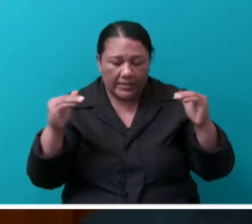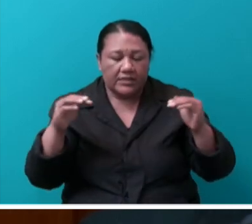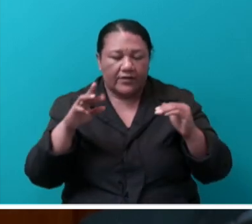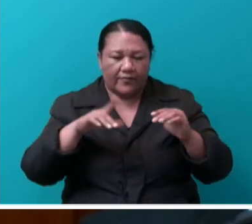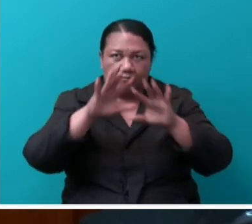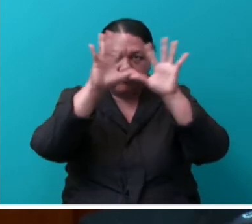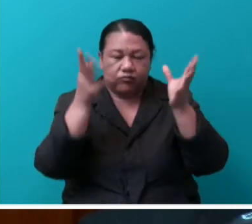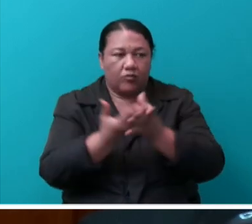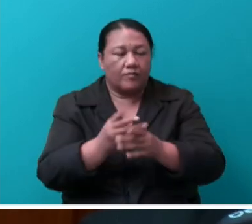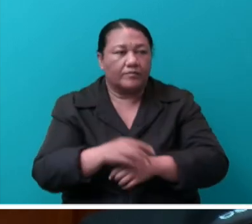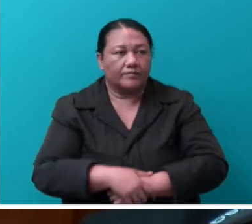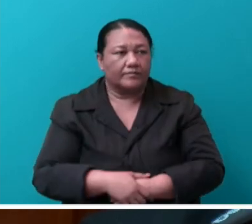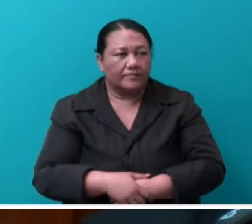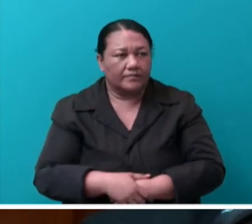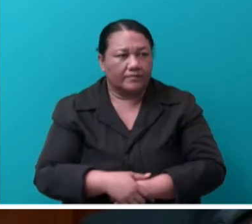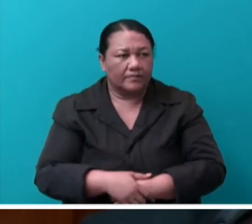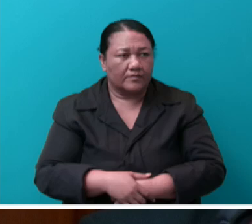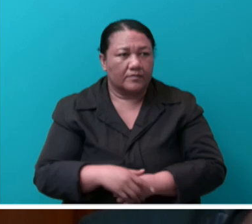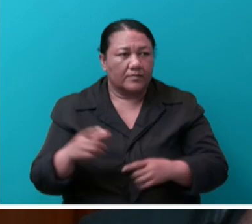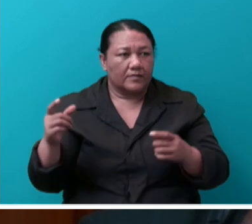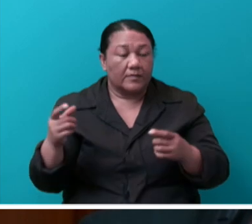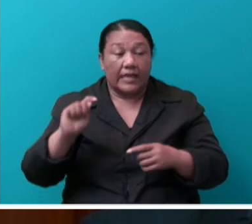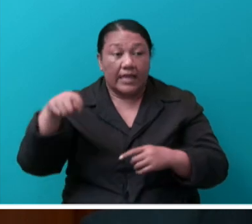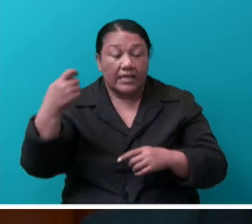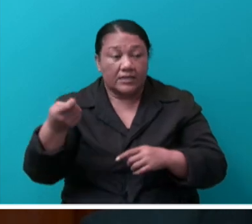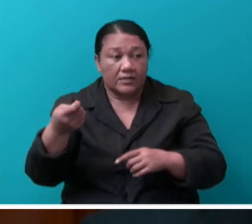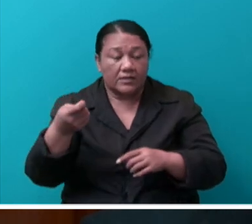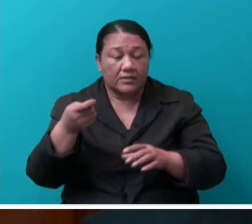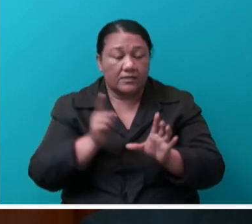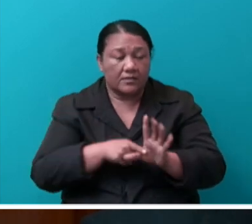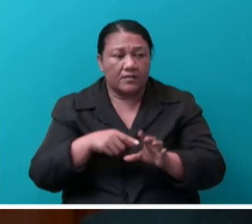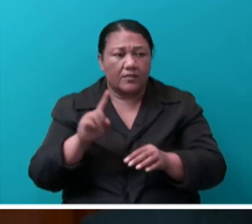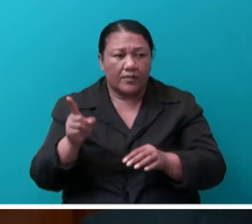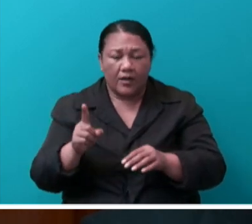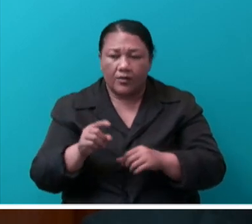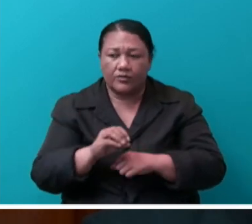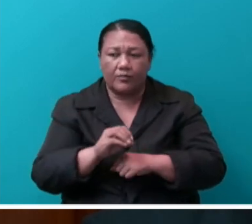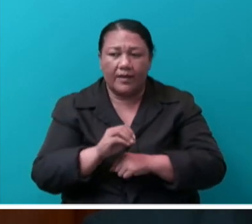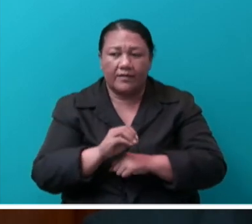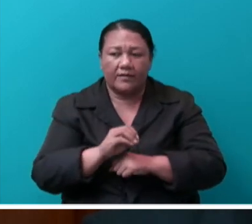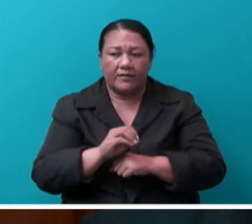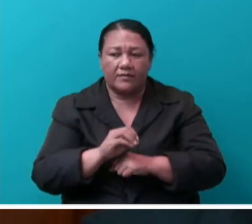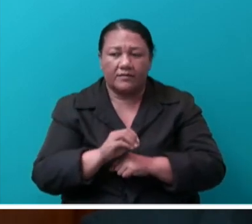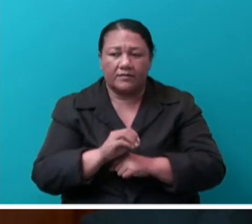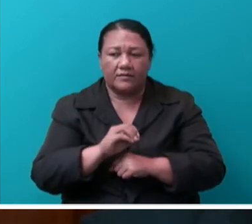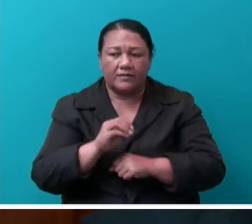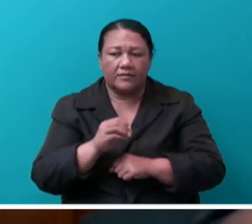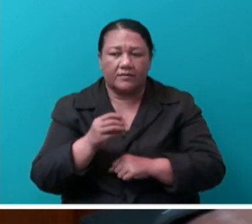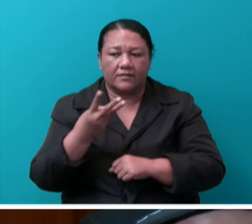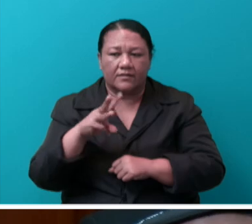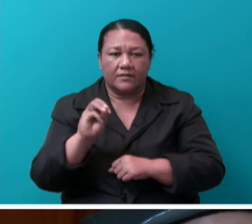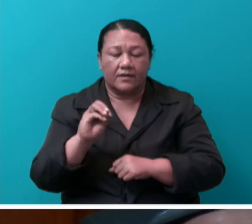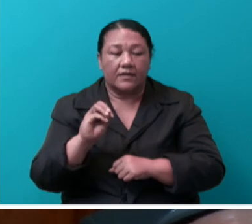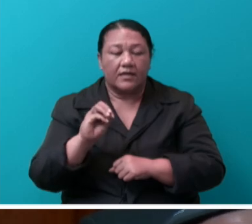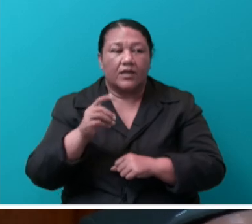Next year, Honorable Speaker, we celebrate the 30th year of the Beijing Platform for Action. And so as part of the build-up